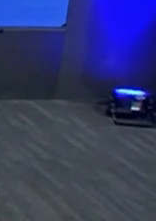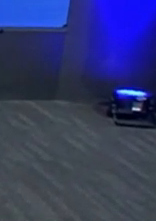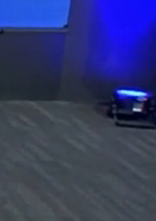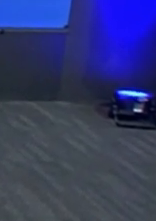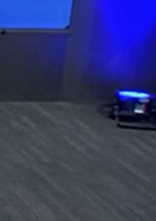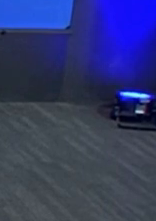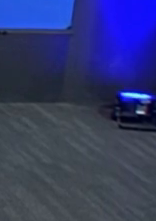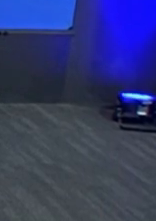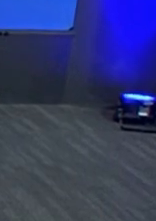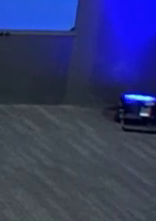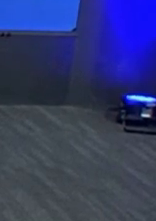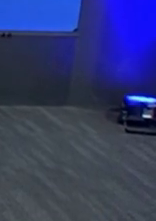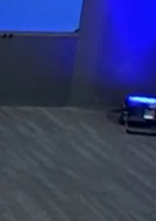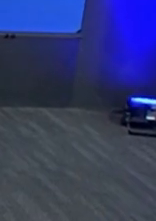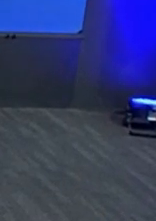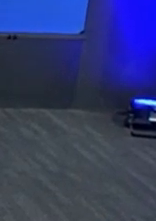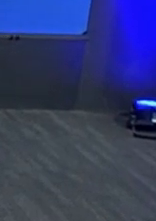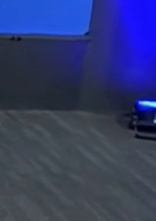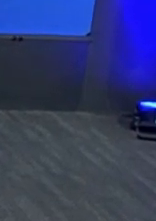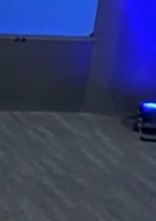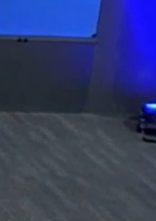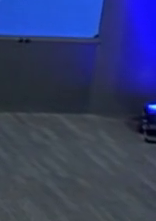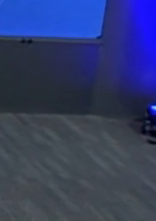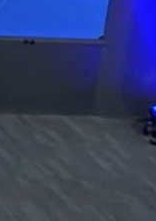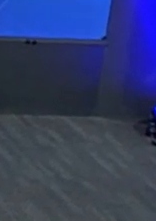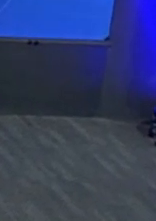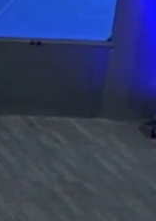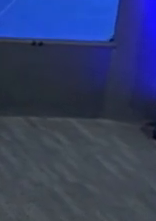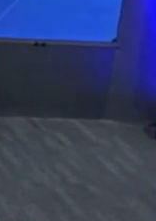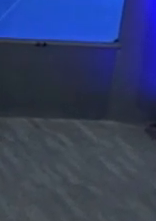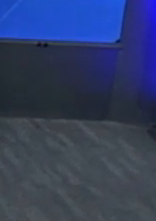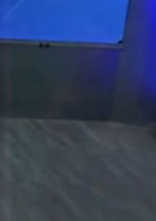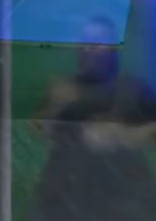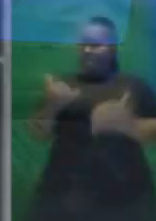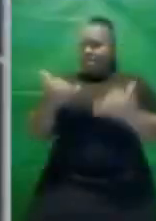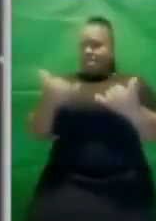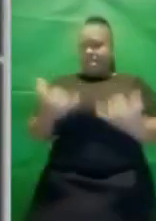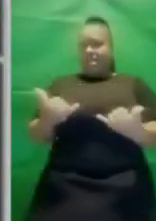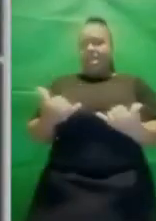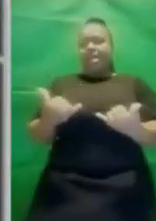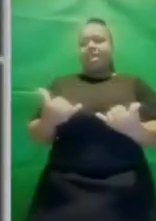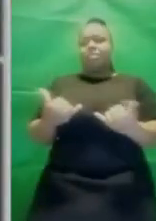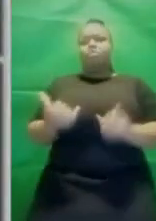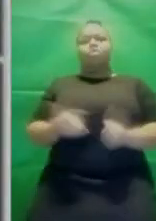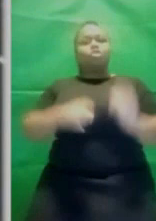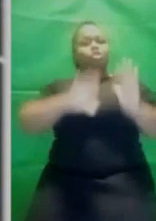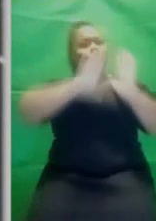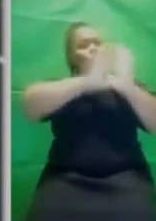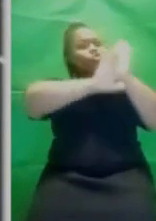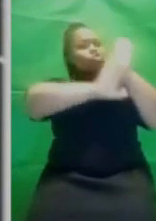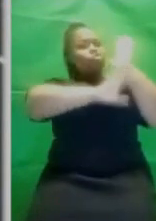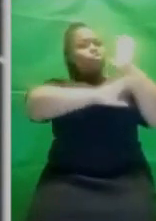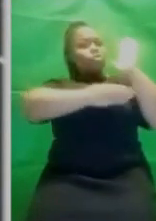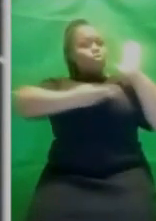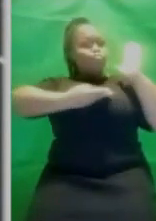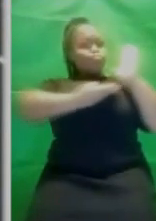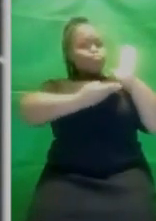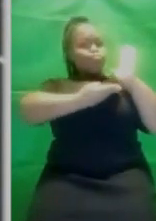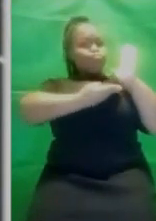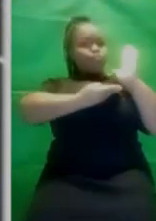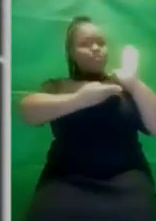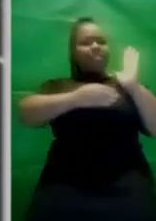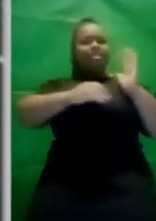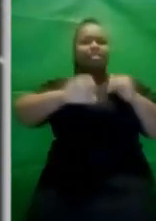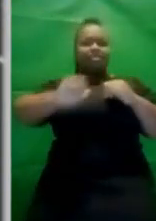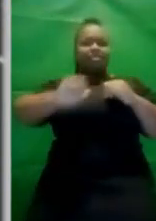All right, so what it means is that effectively now it is provided for in the Constitution, and that